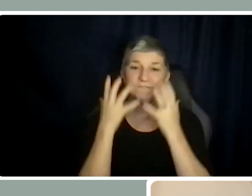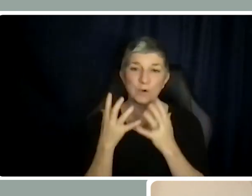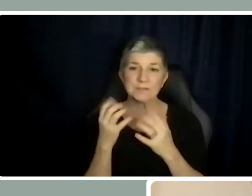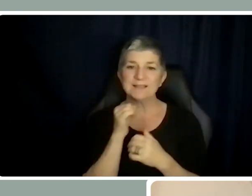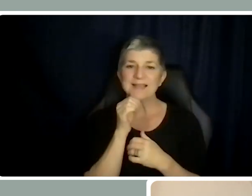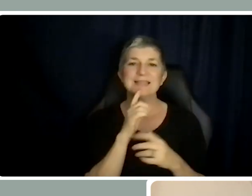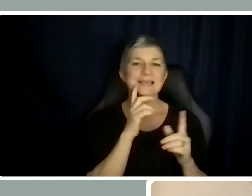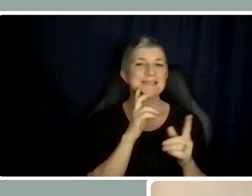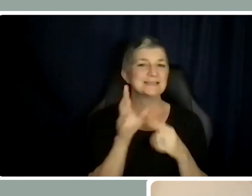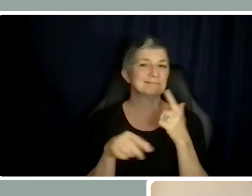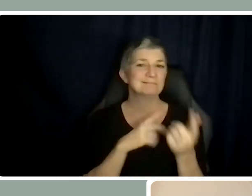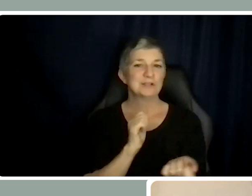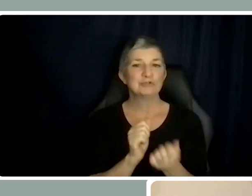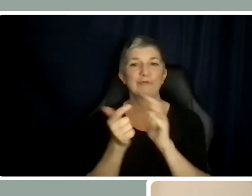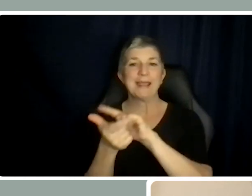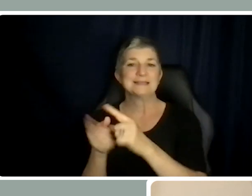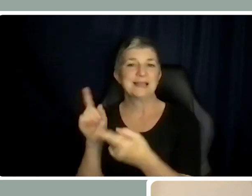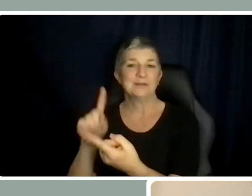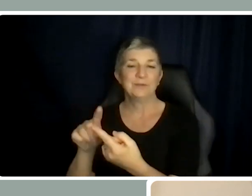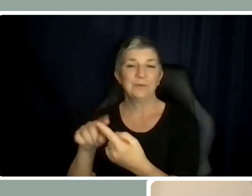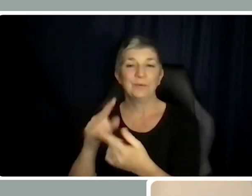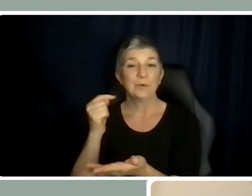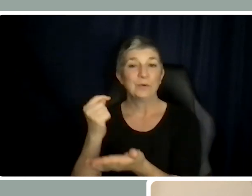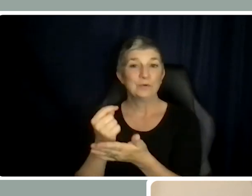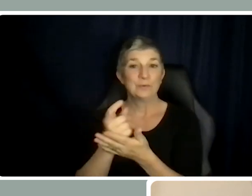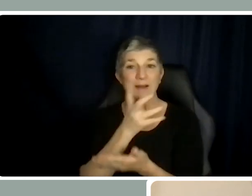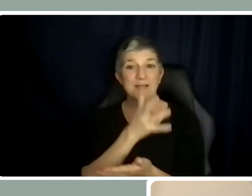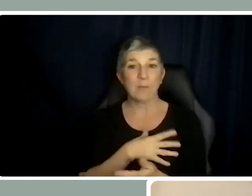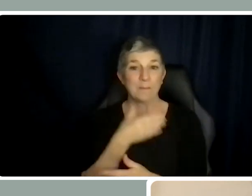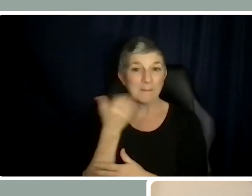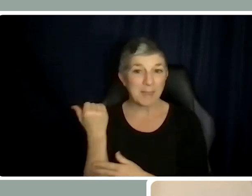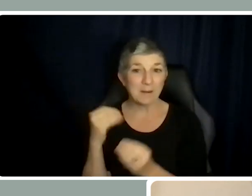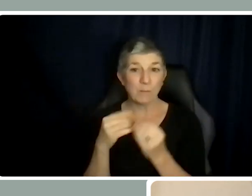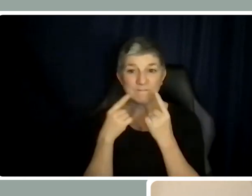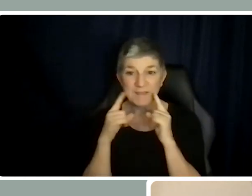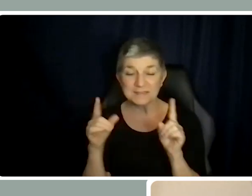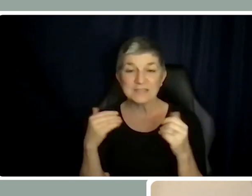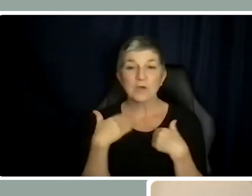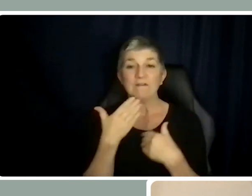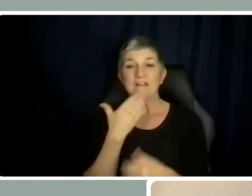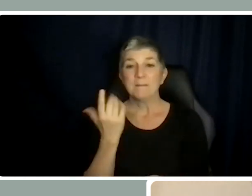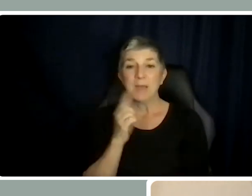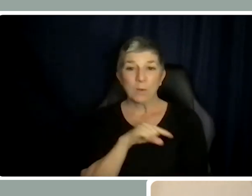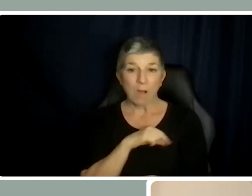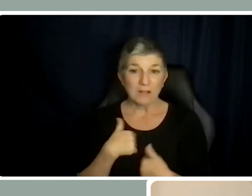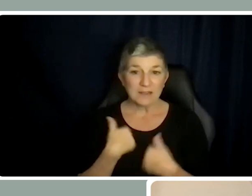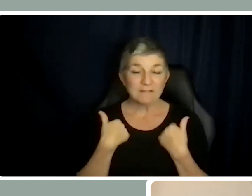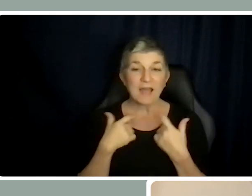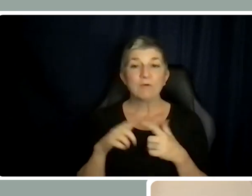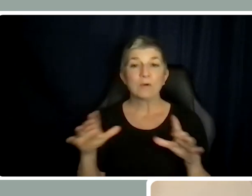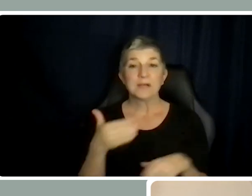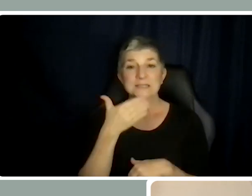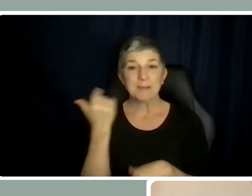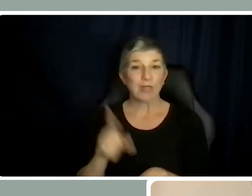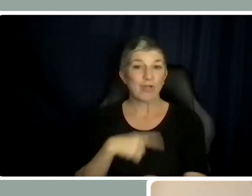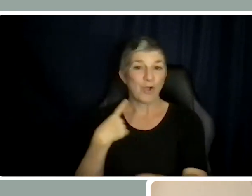doesn't translate into treating that woman better so that she has a better quality of life or does better in the long